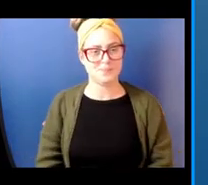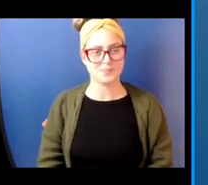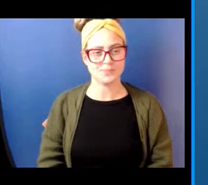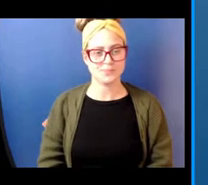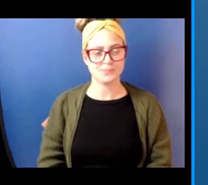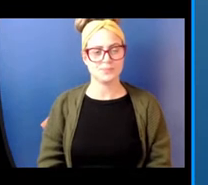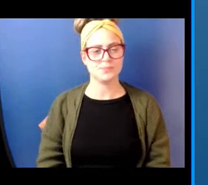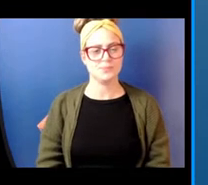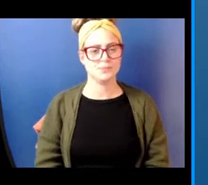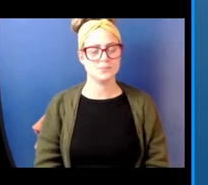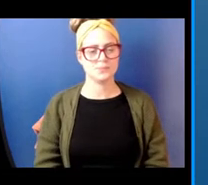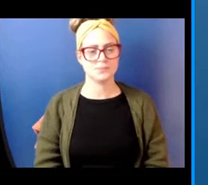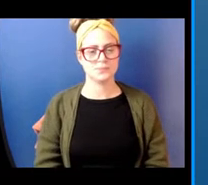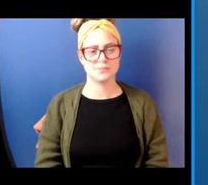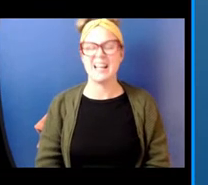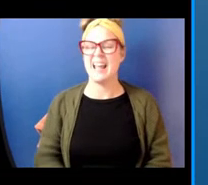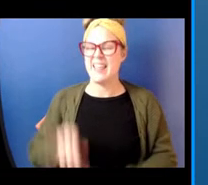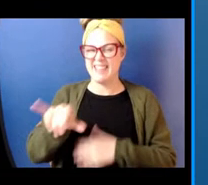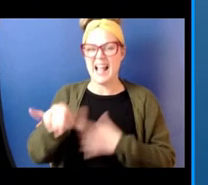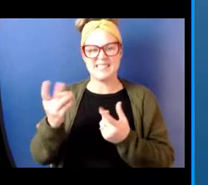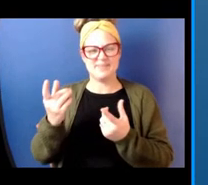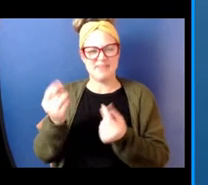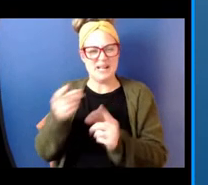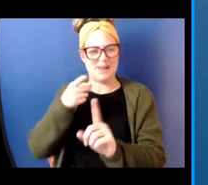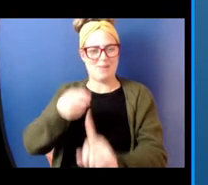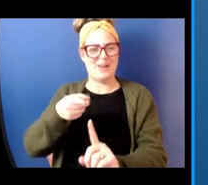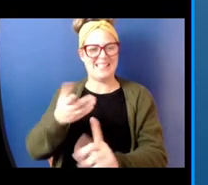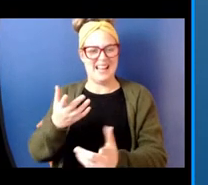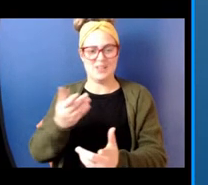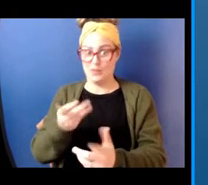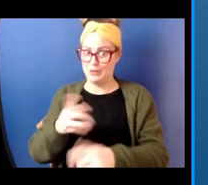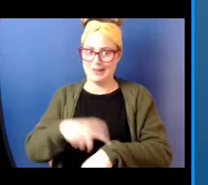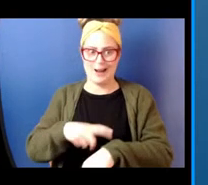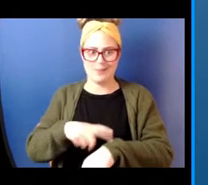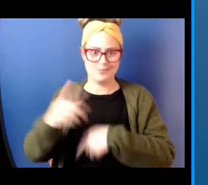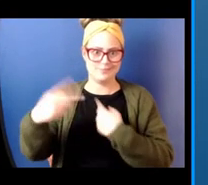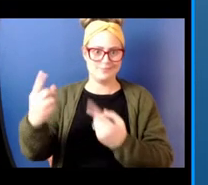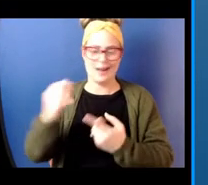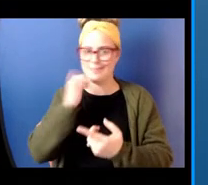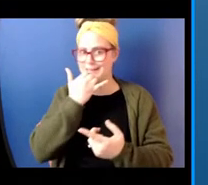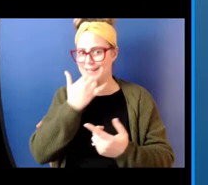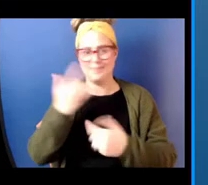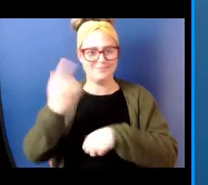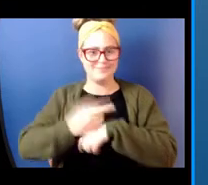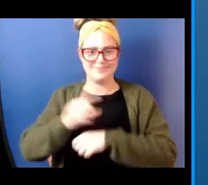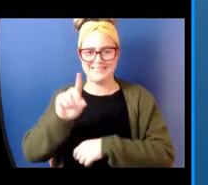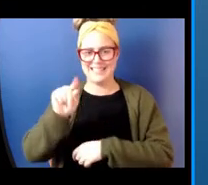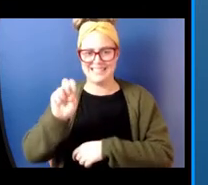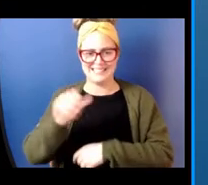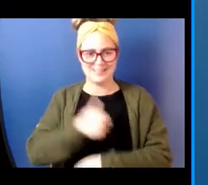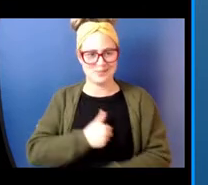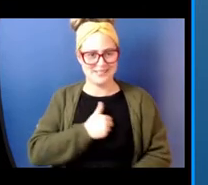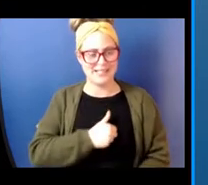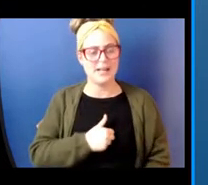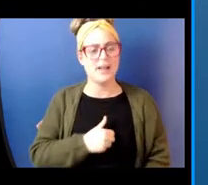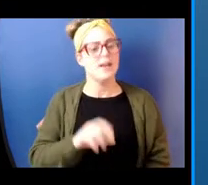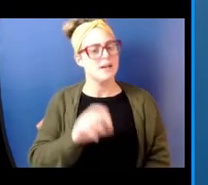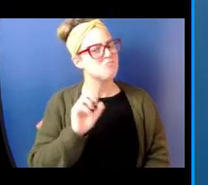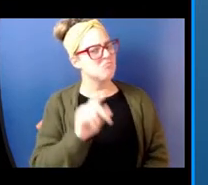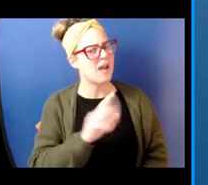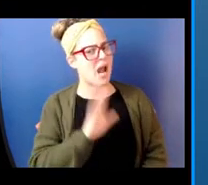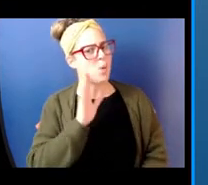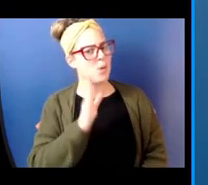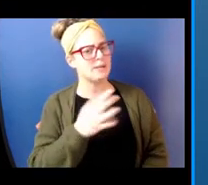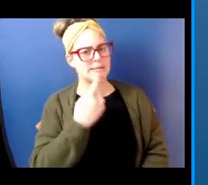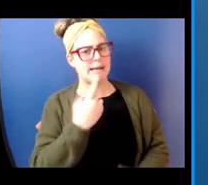that's where I was trying to go when I got as we've done a few times here messed up on the dates yeah all right I will restate um